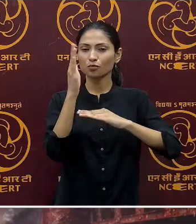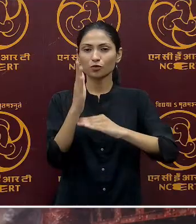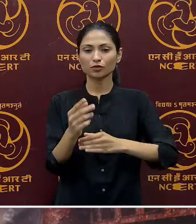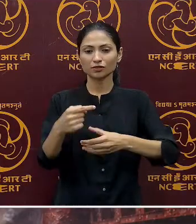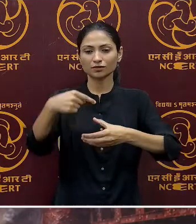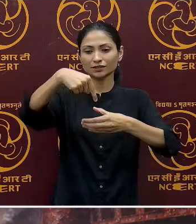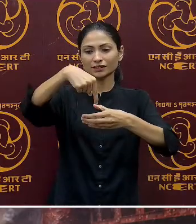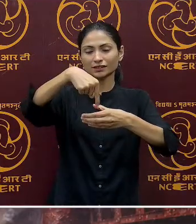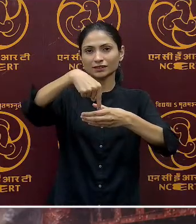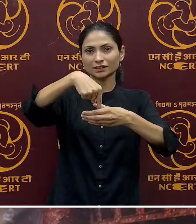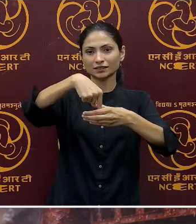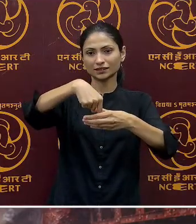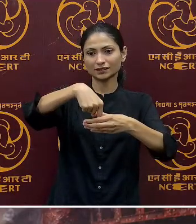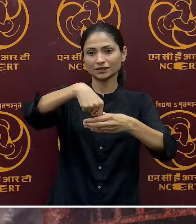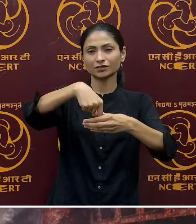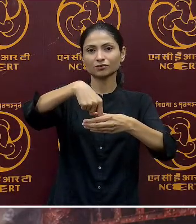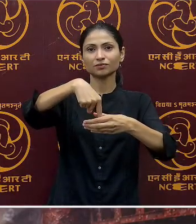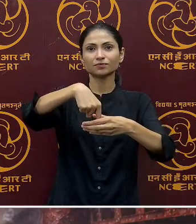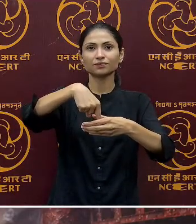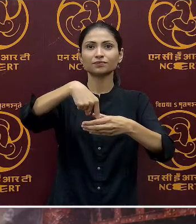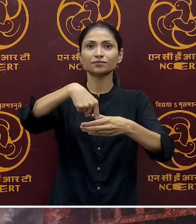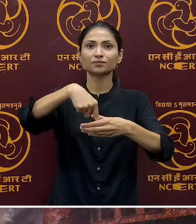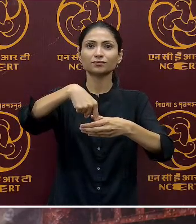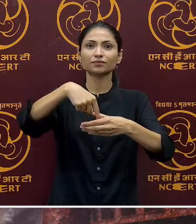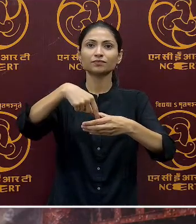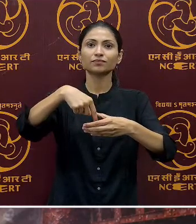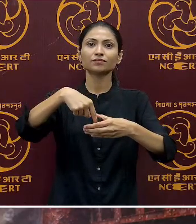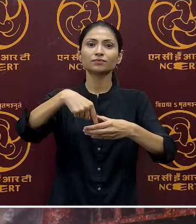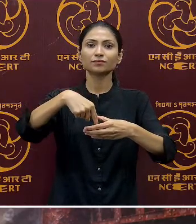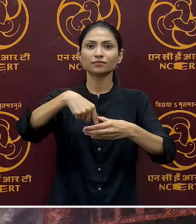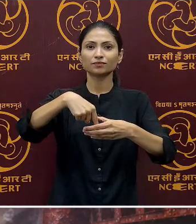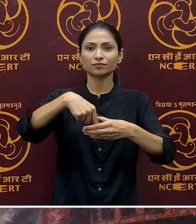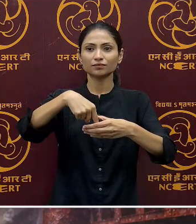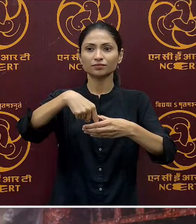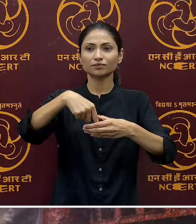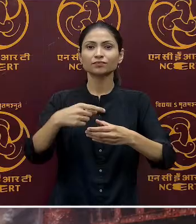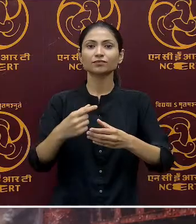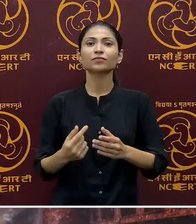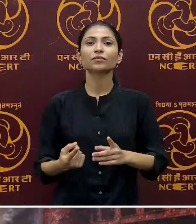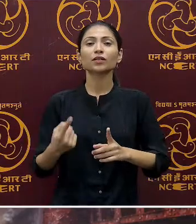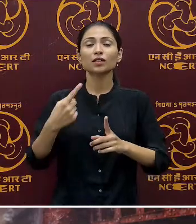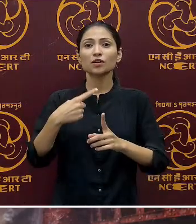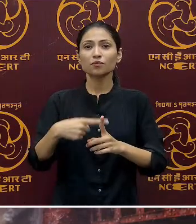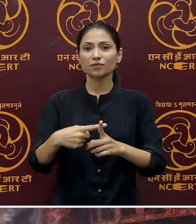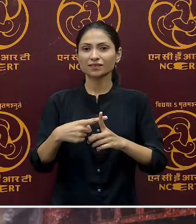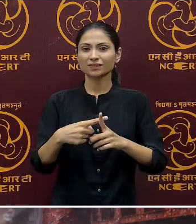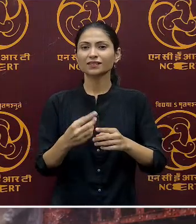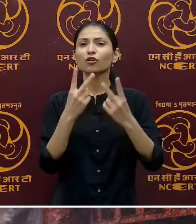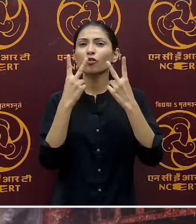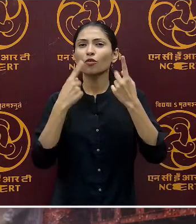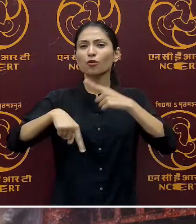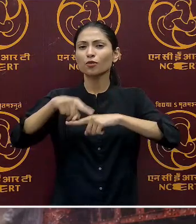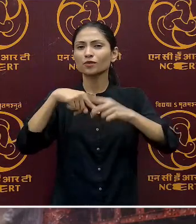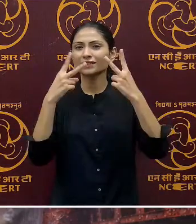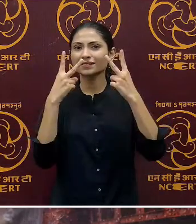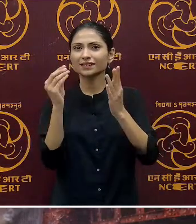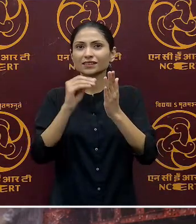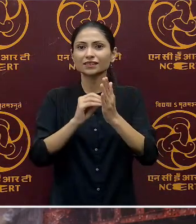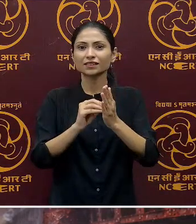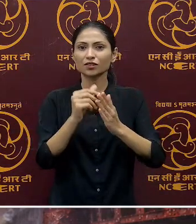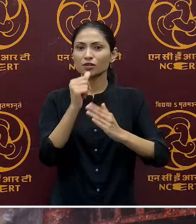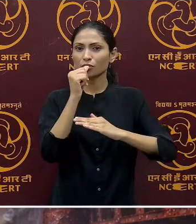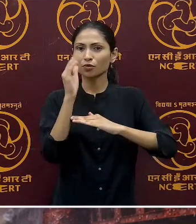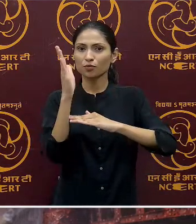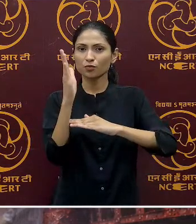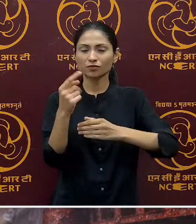this iron nail will drag to the bottle A, and it is written here added to bottle A. Now next step, drag silica gel